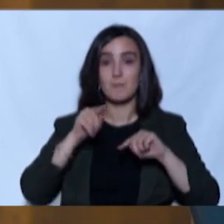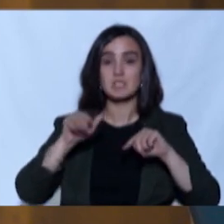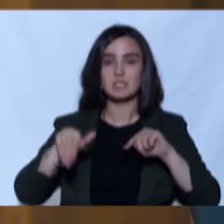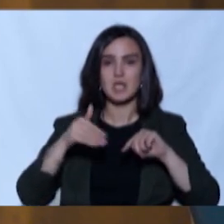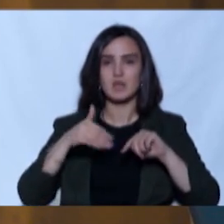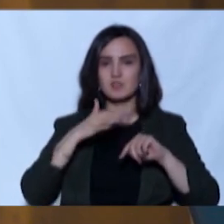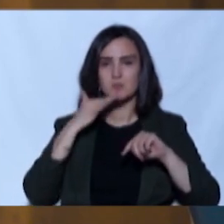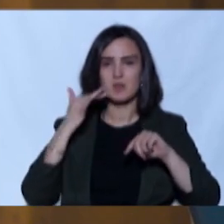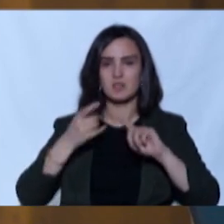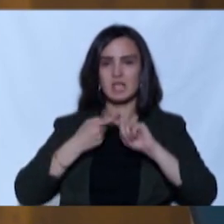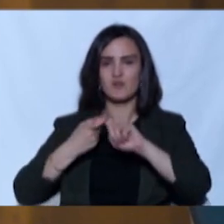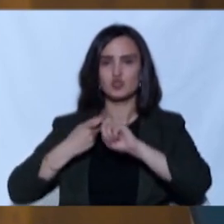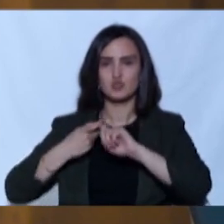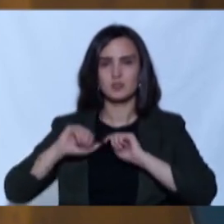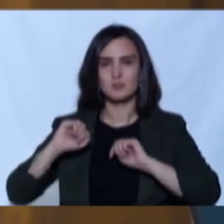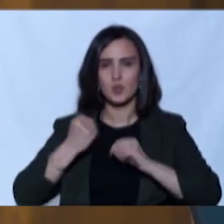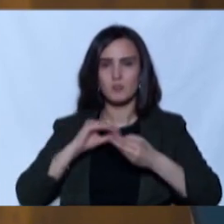many relationships as well.